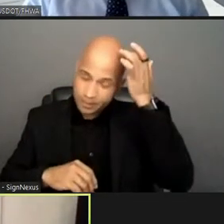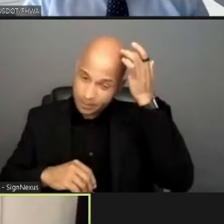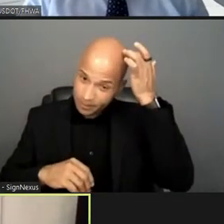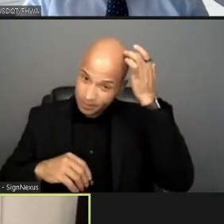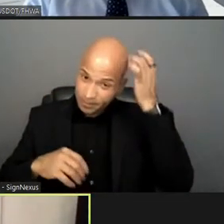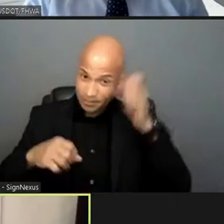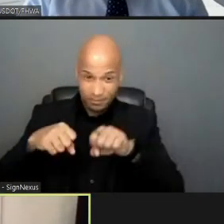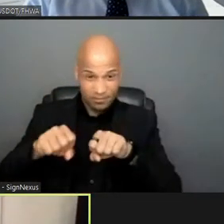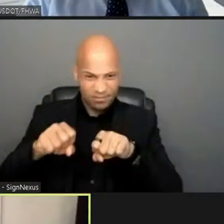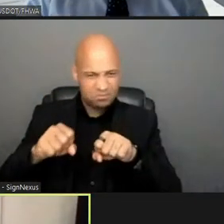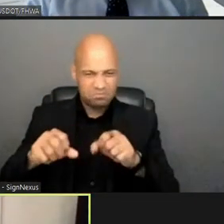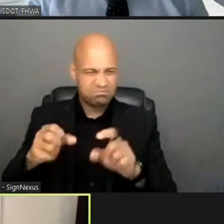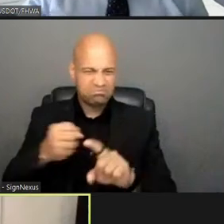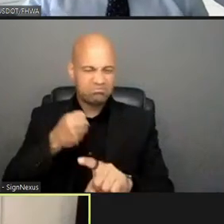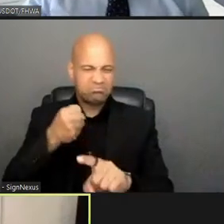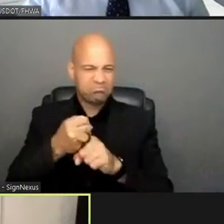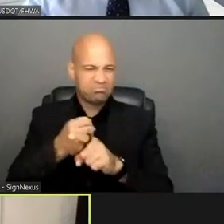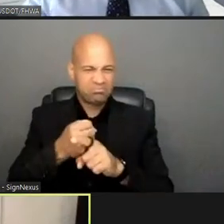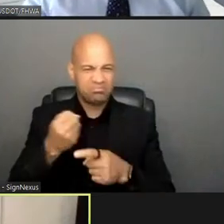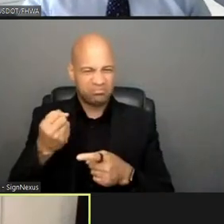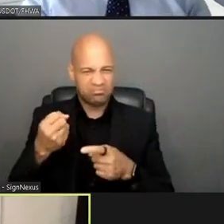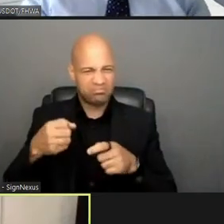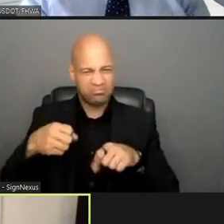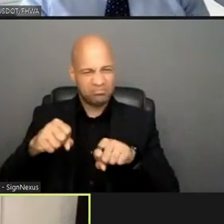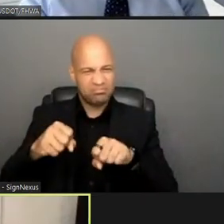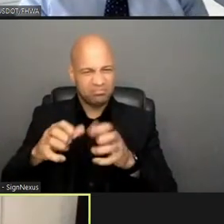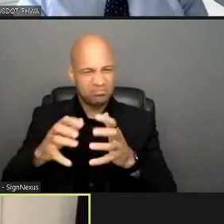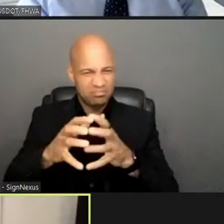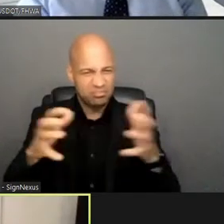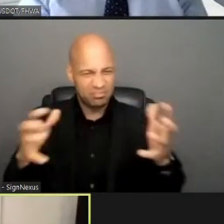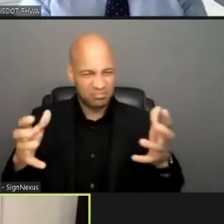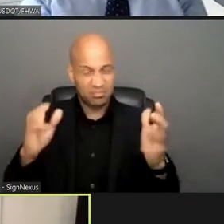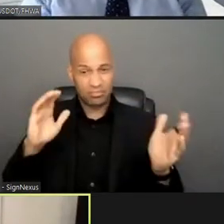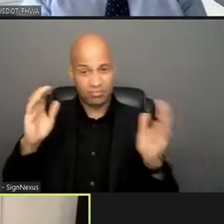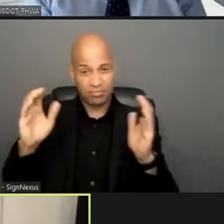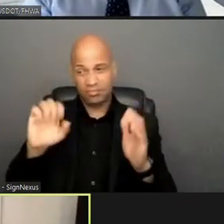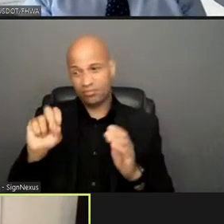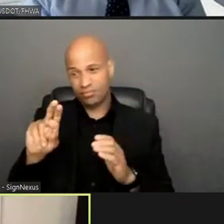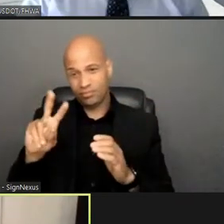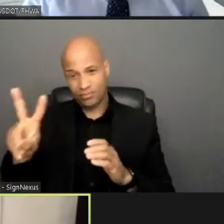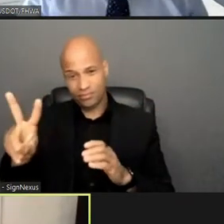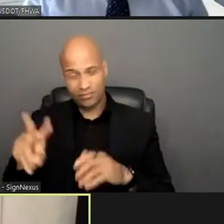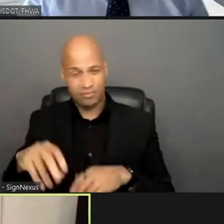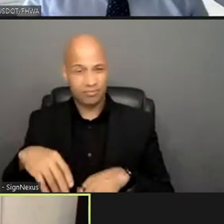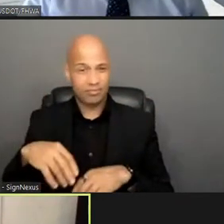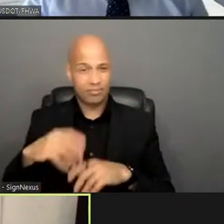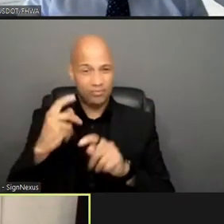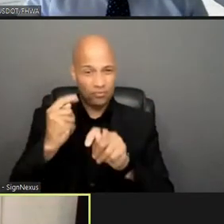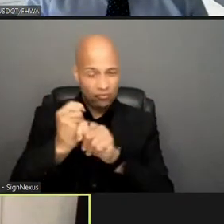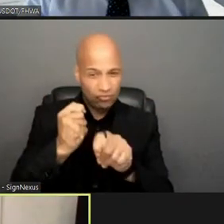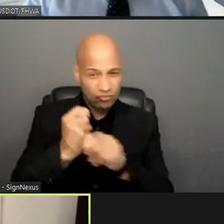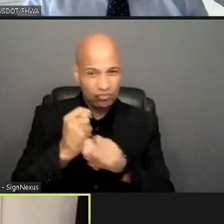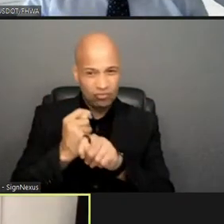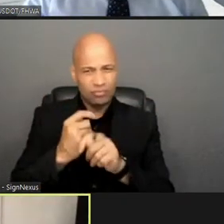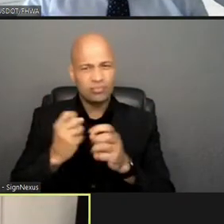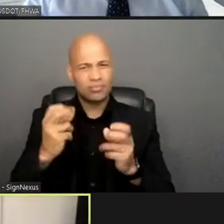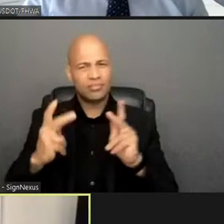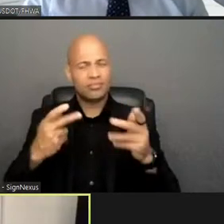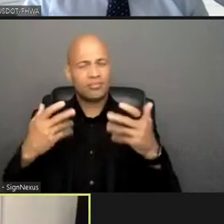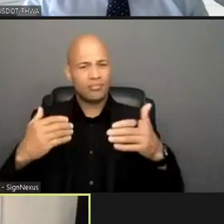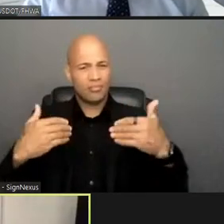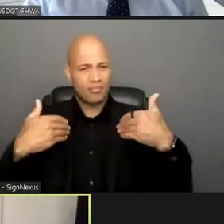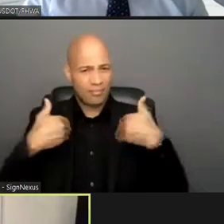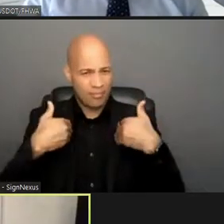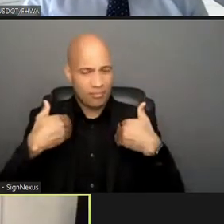impact on the roads compared to the wear and tear caused by the ever increasing weights of SUVs and pickup trucks many people already own motorcycles and that they don't even